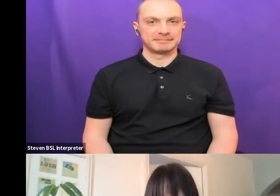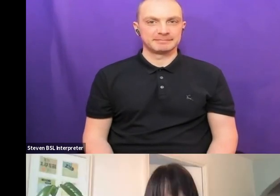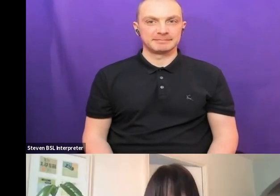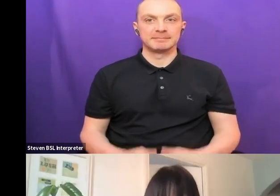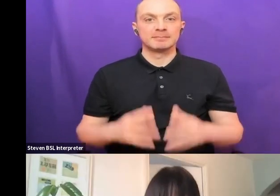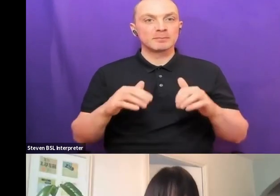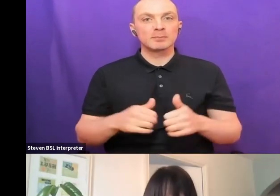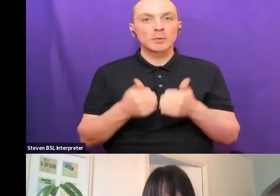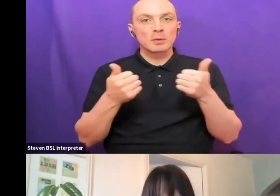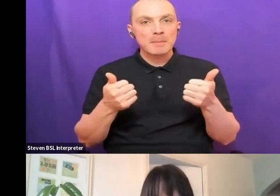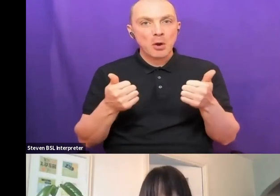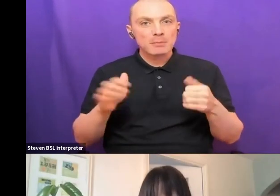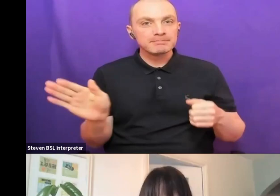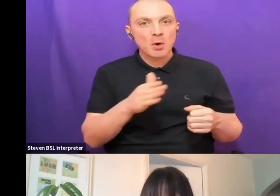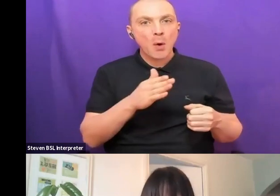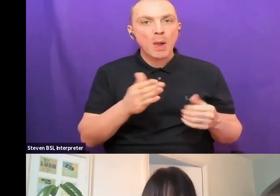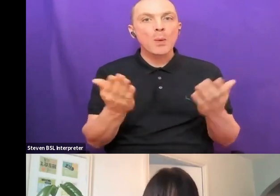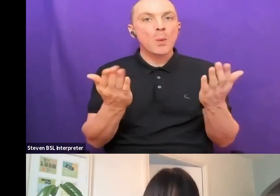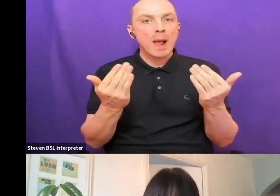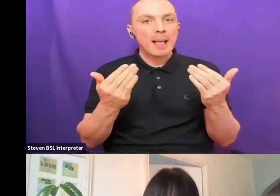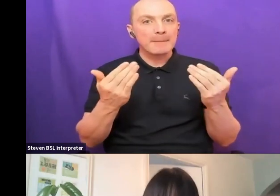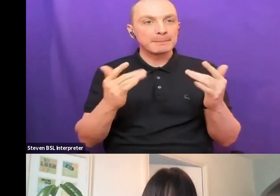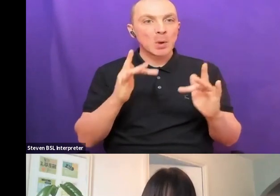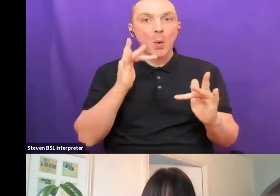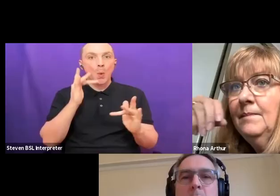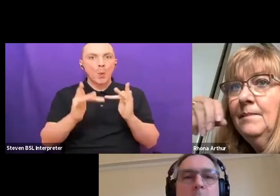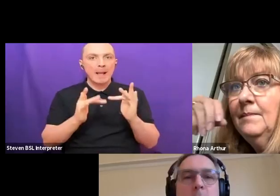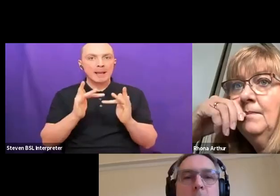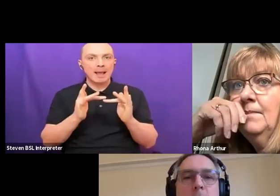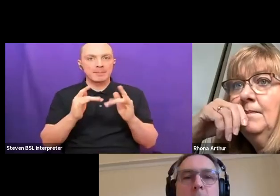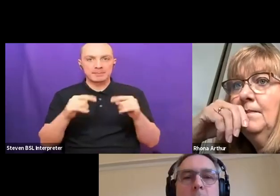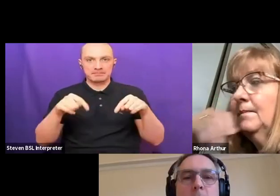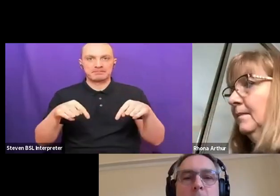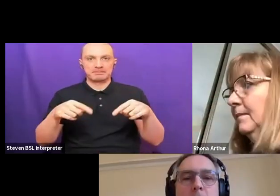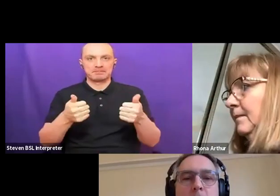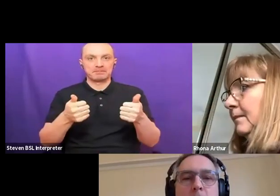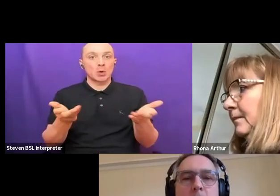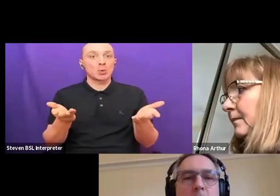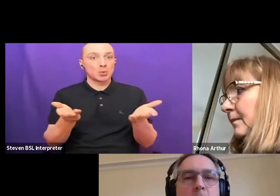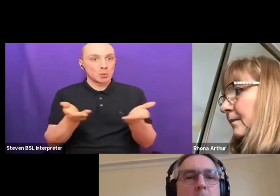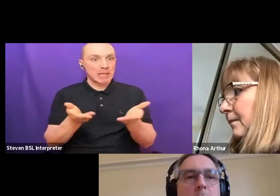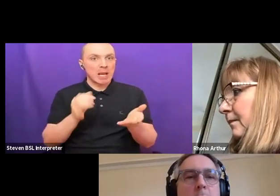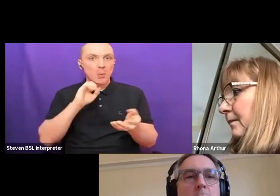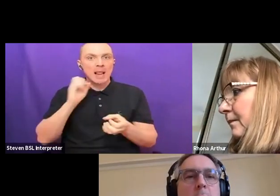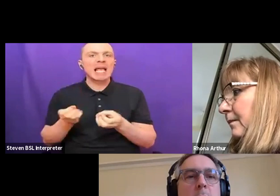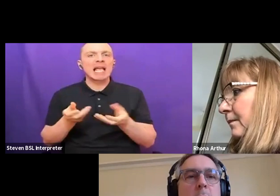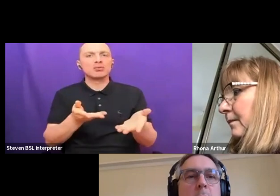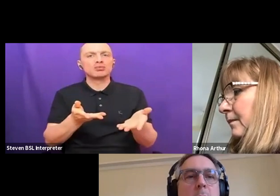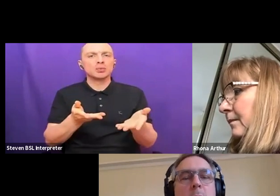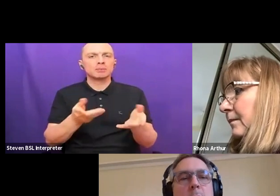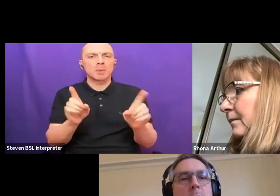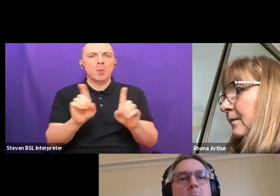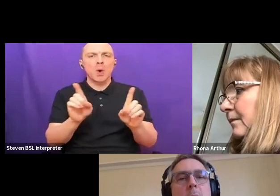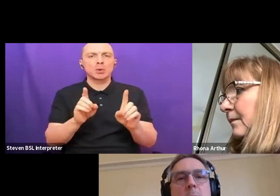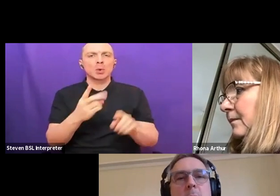Good morning, everyone, and welcome to our webinar. Today, we will introduce the concept of